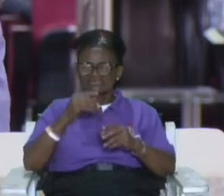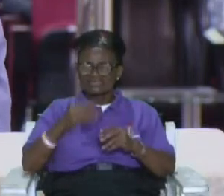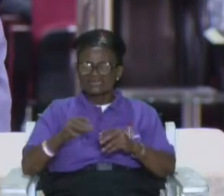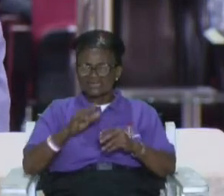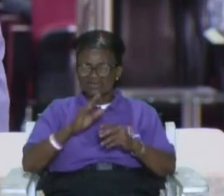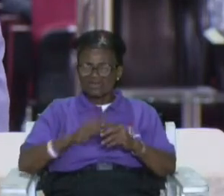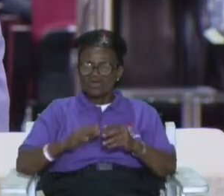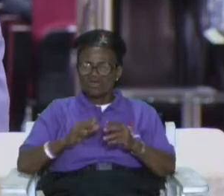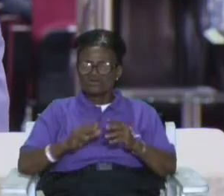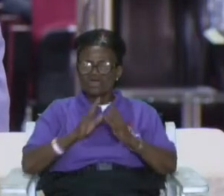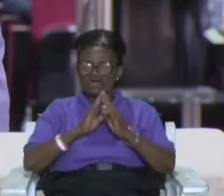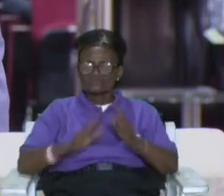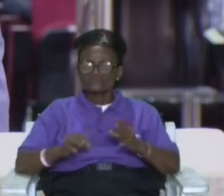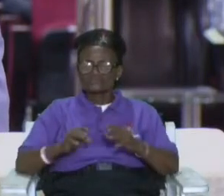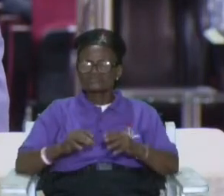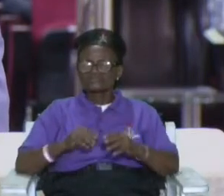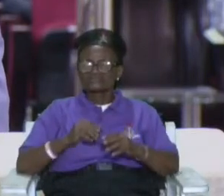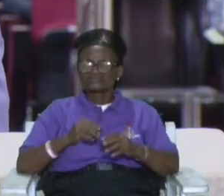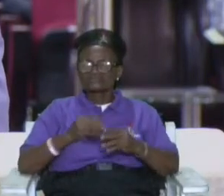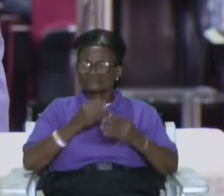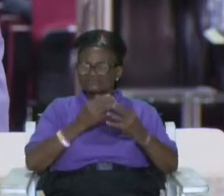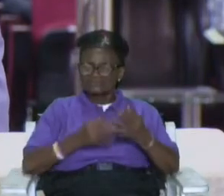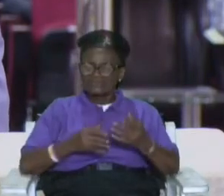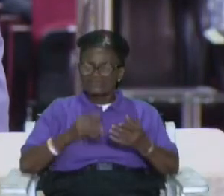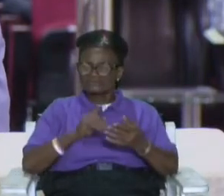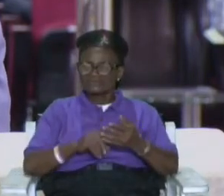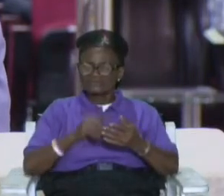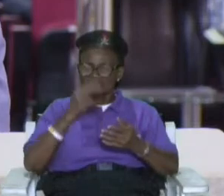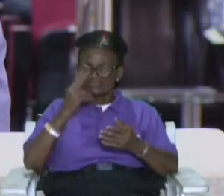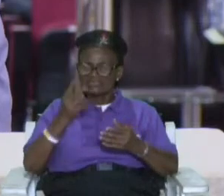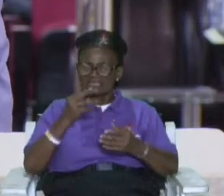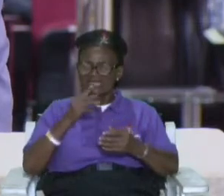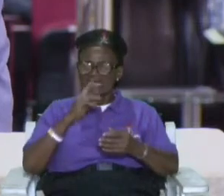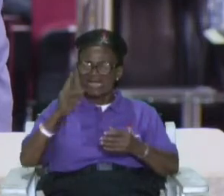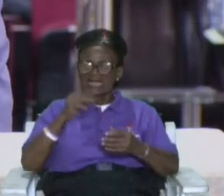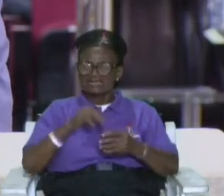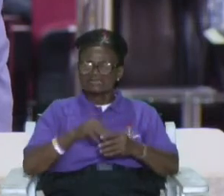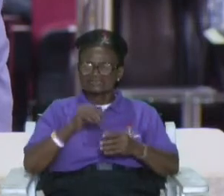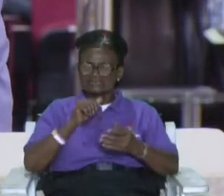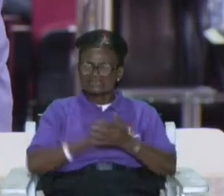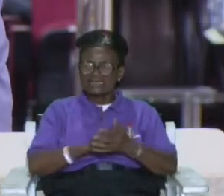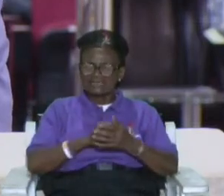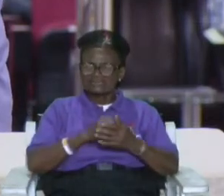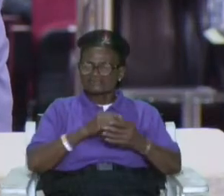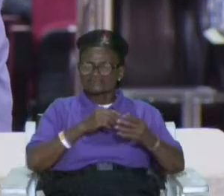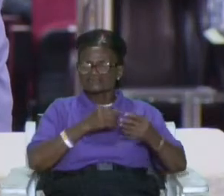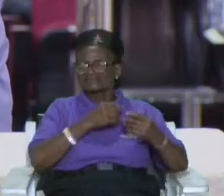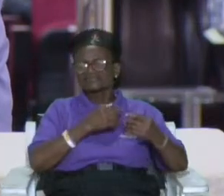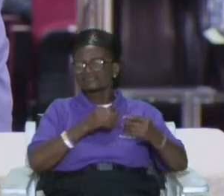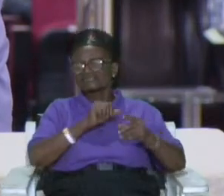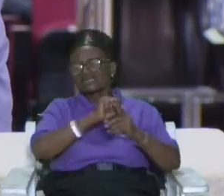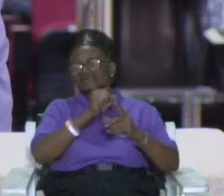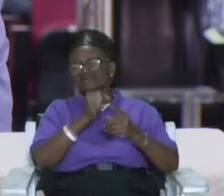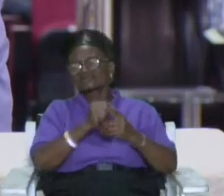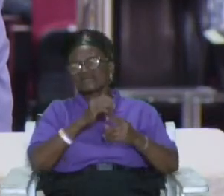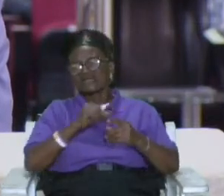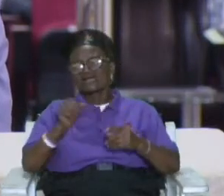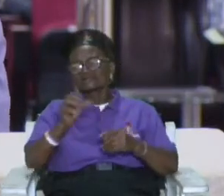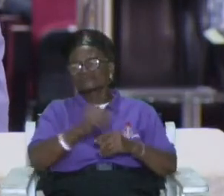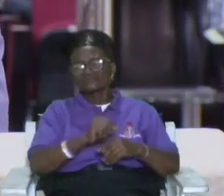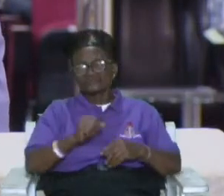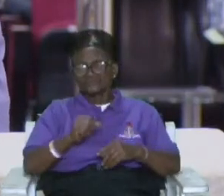Sad to see her in that situation. And then took one anointed handkerchief that we had prayed